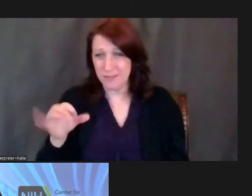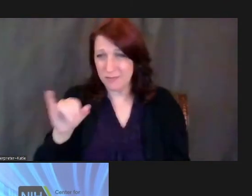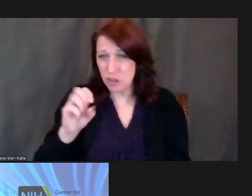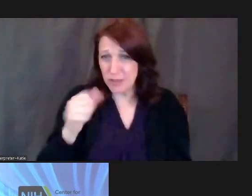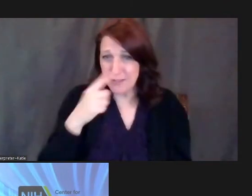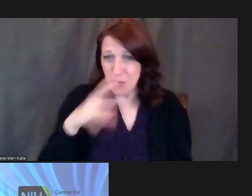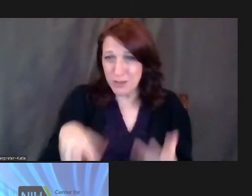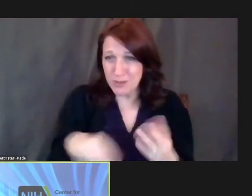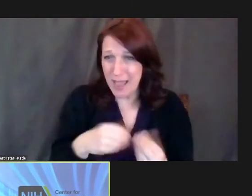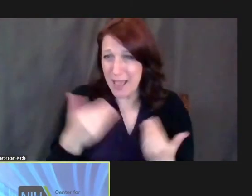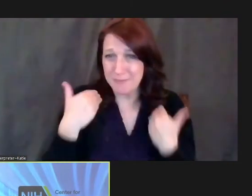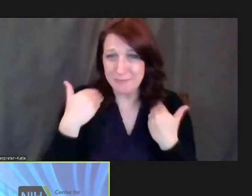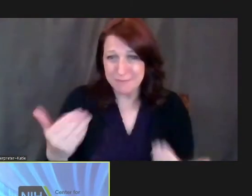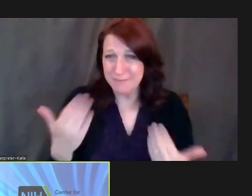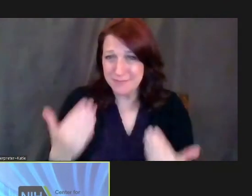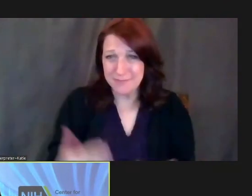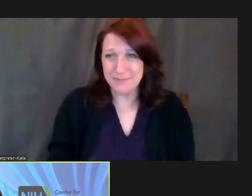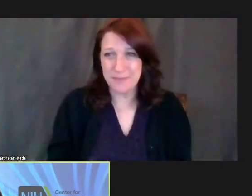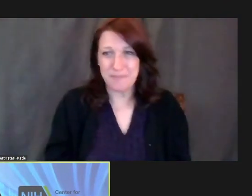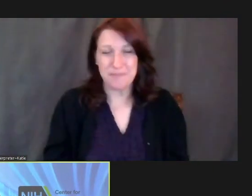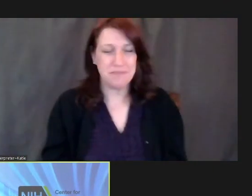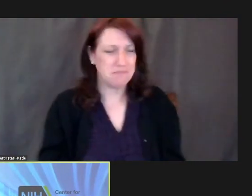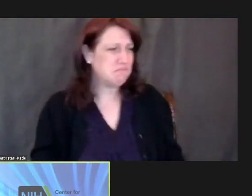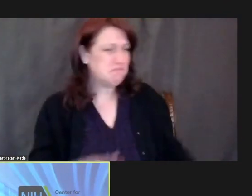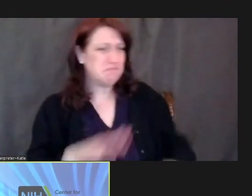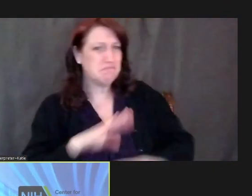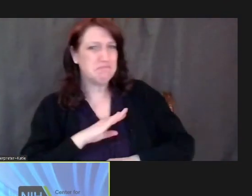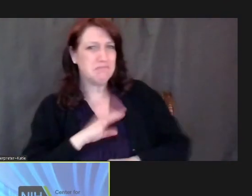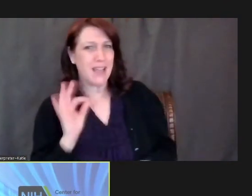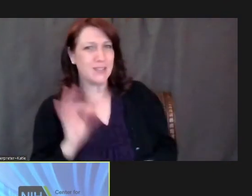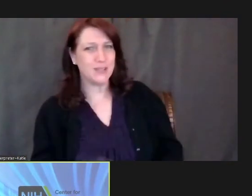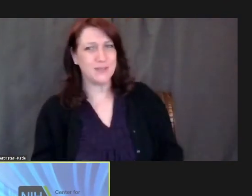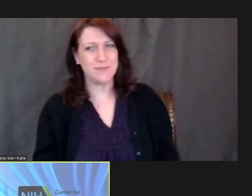jump in. I think that covers it very nicely.